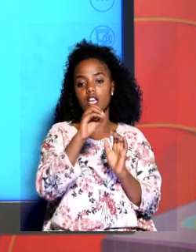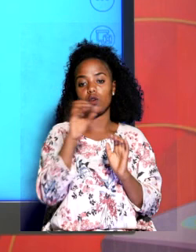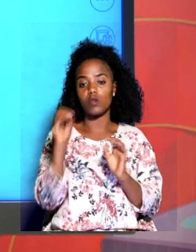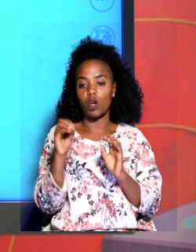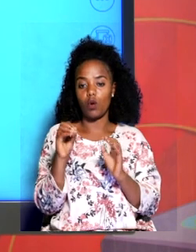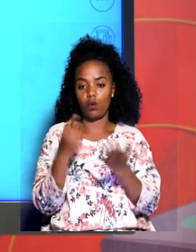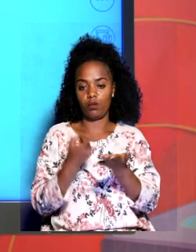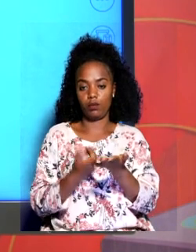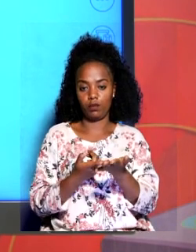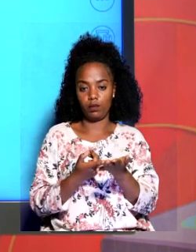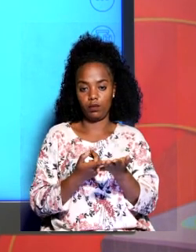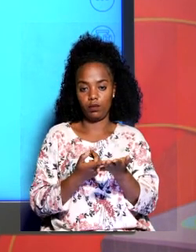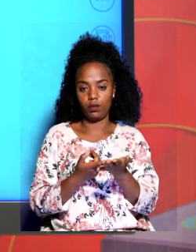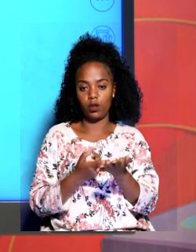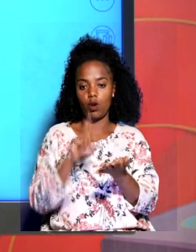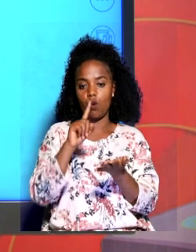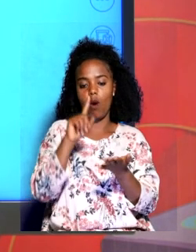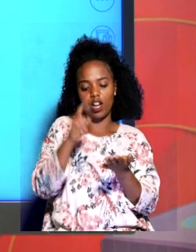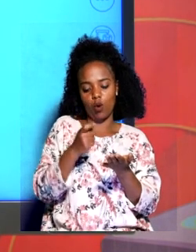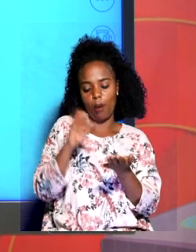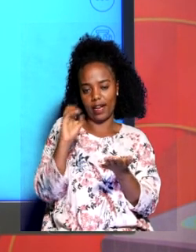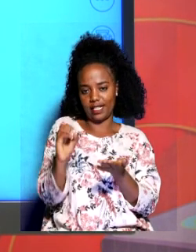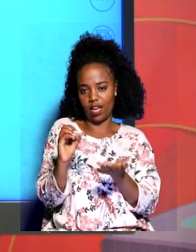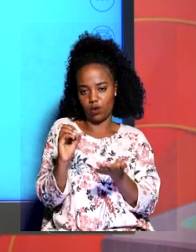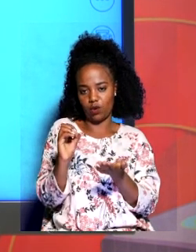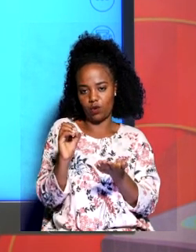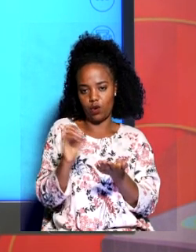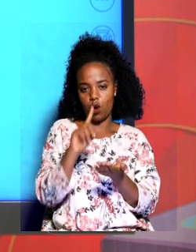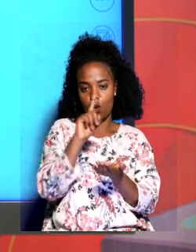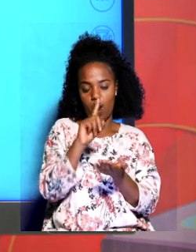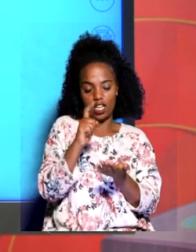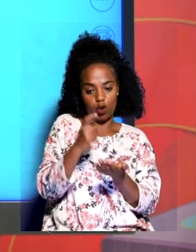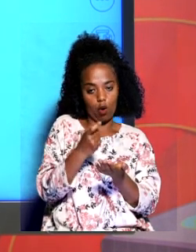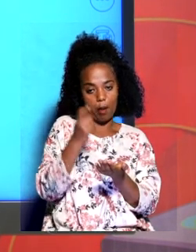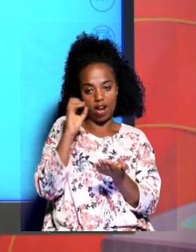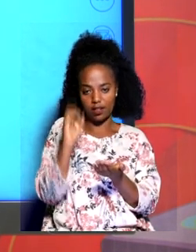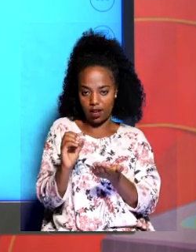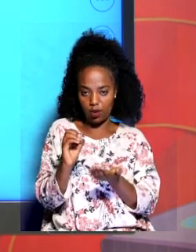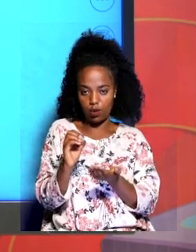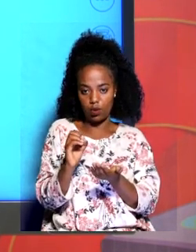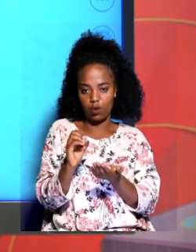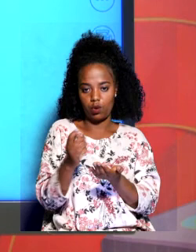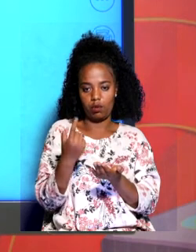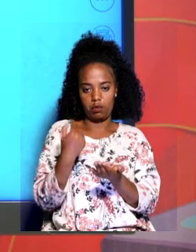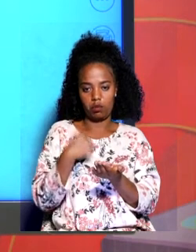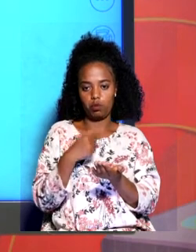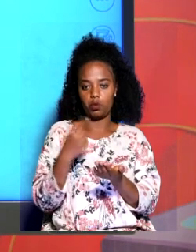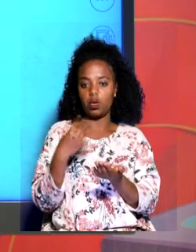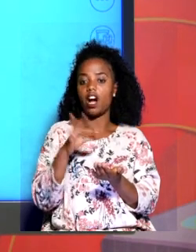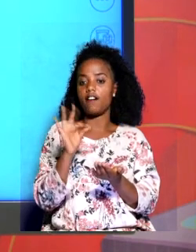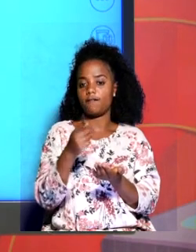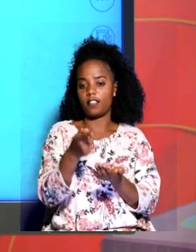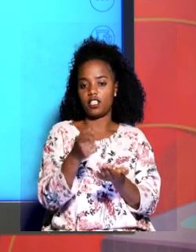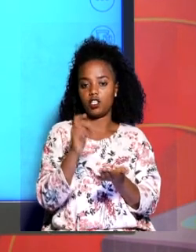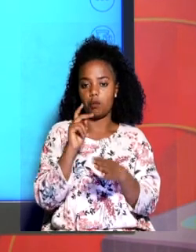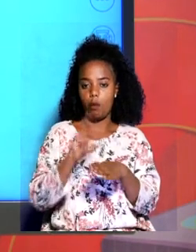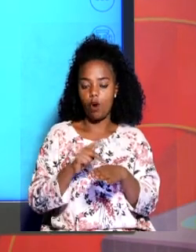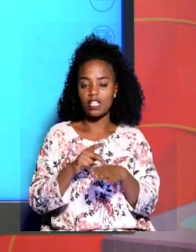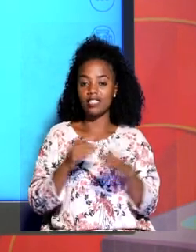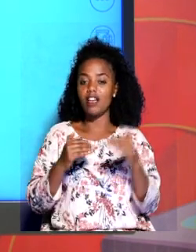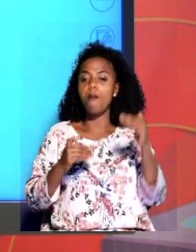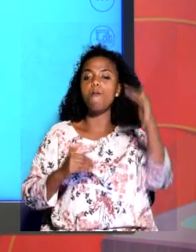this point, 1, comma 0. 1, comma 0. We have these corner points. So the